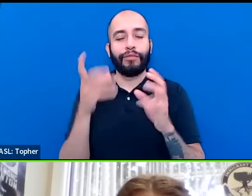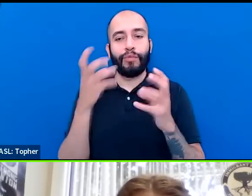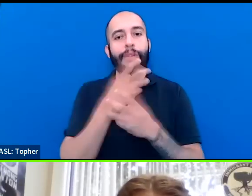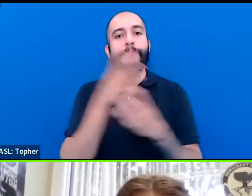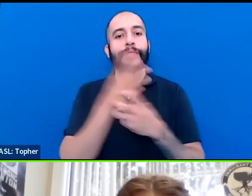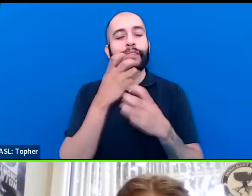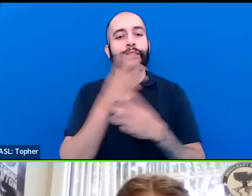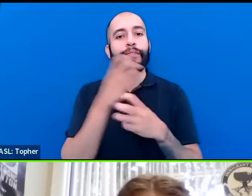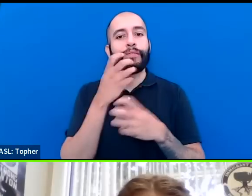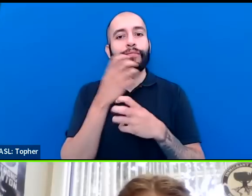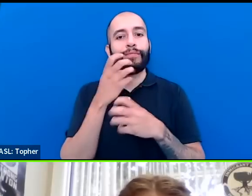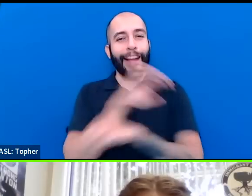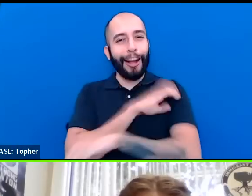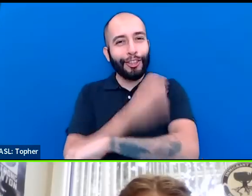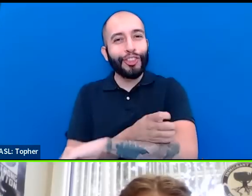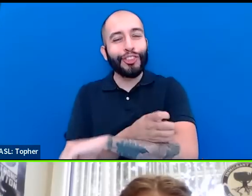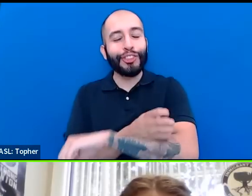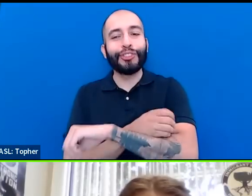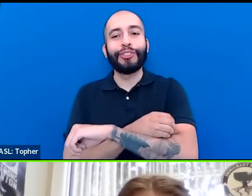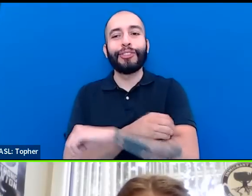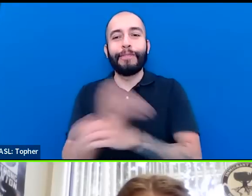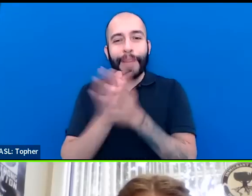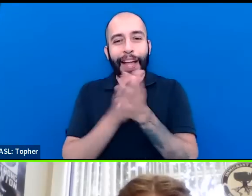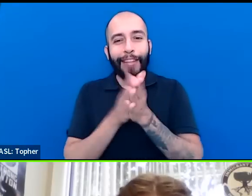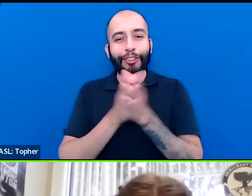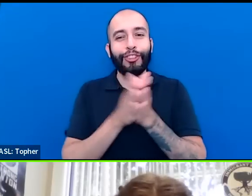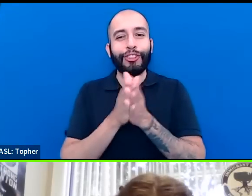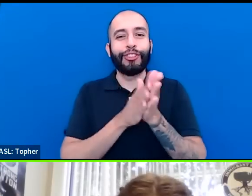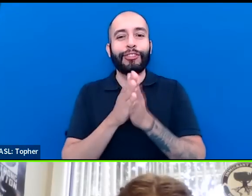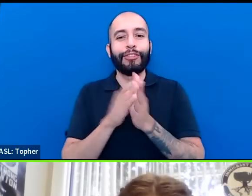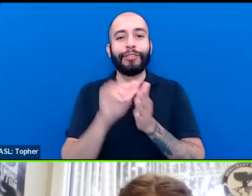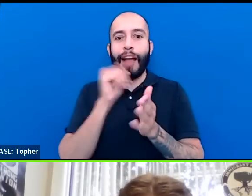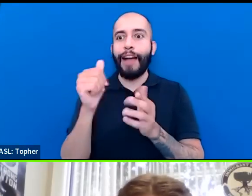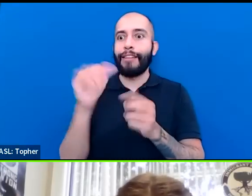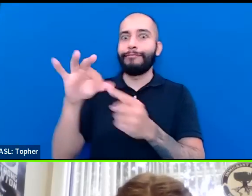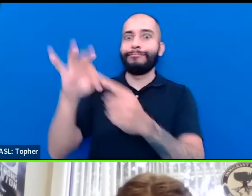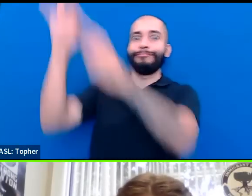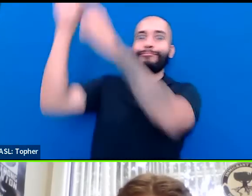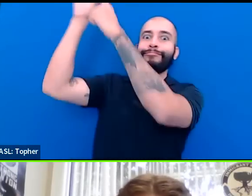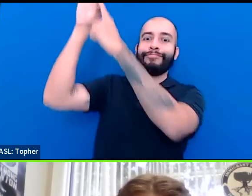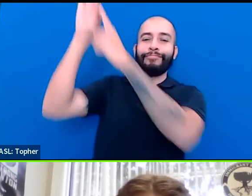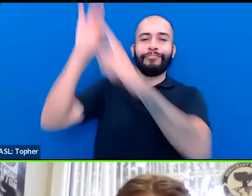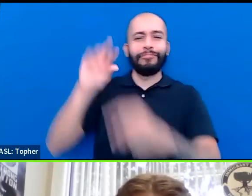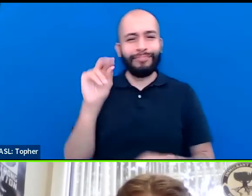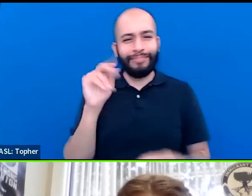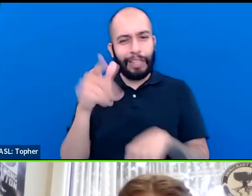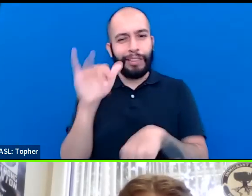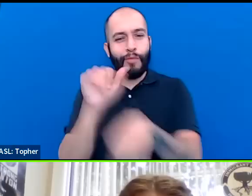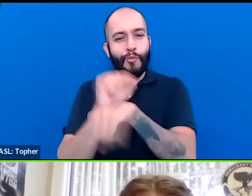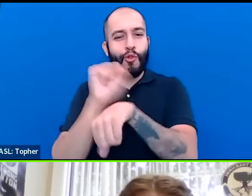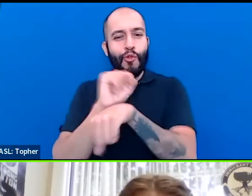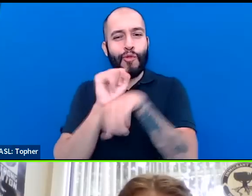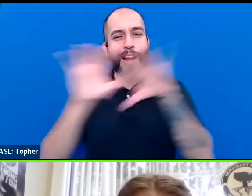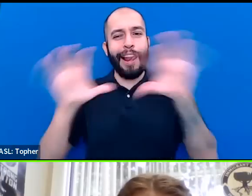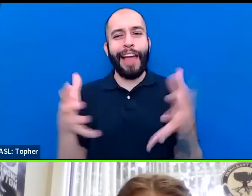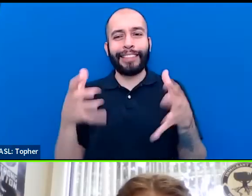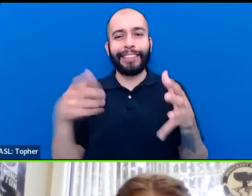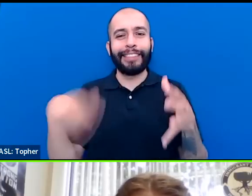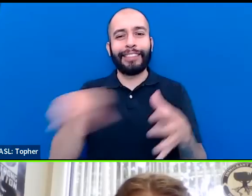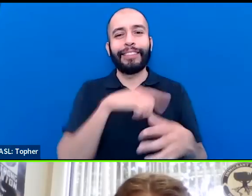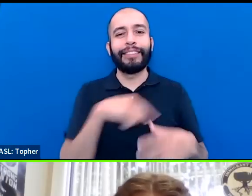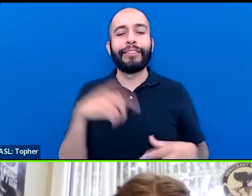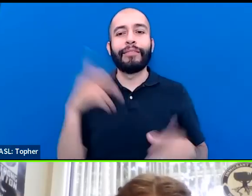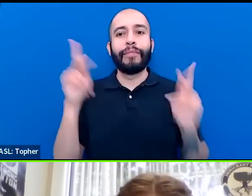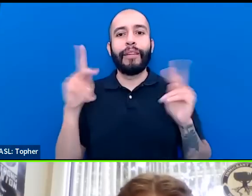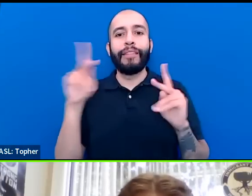But I think so many people are drawn to work at Starbucks because of the values that this company professes, which, you know, they